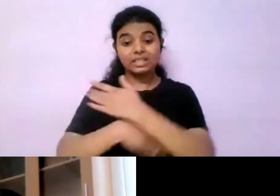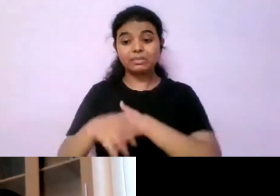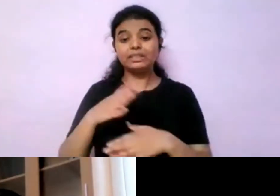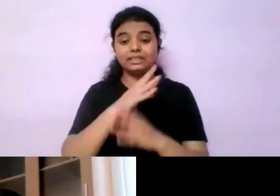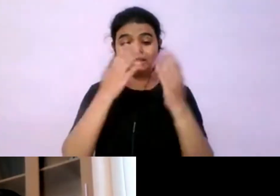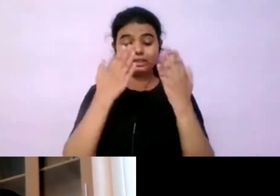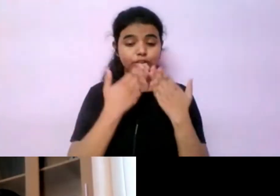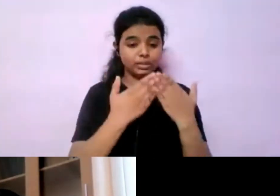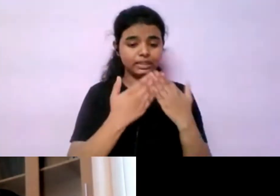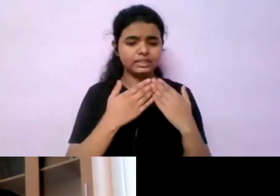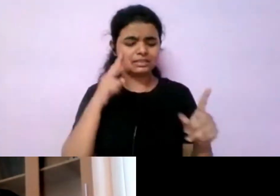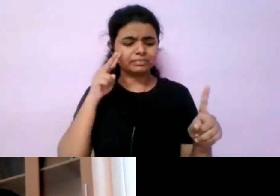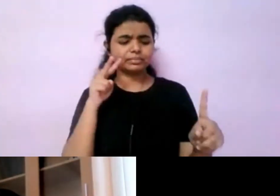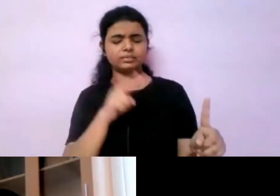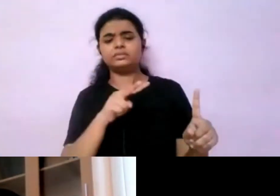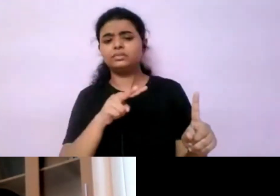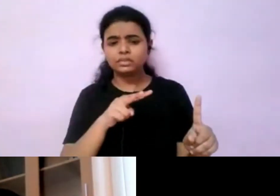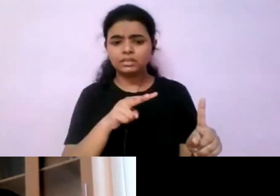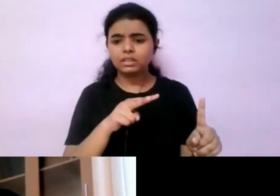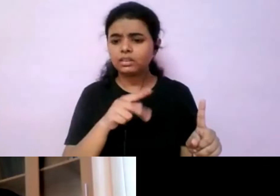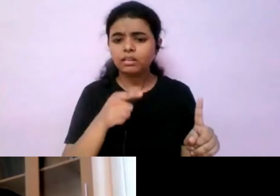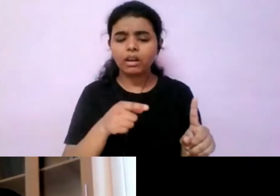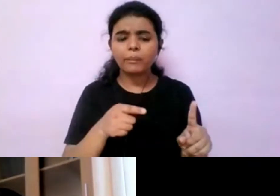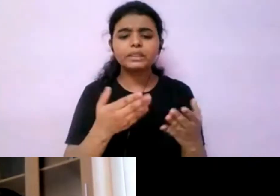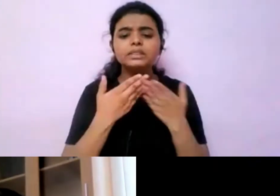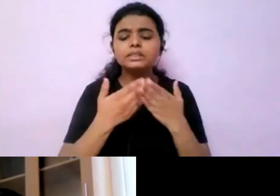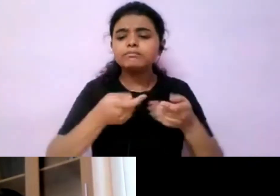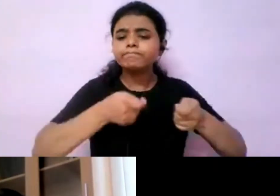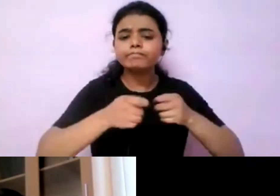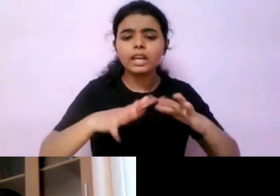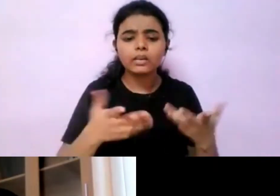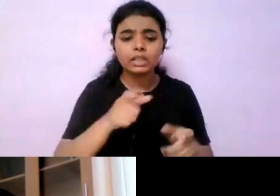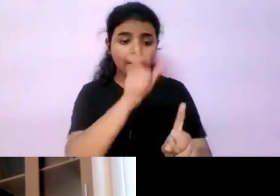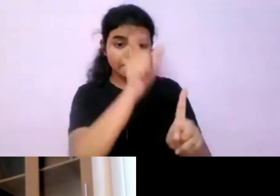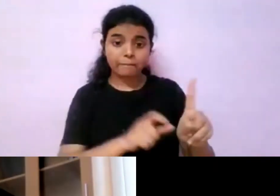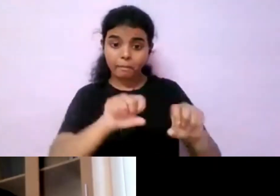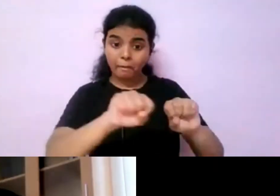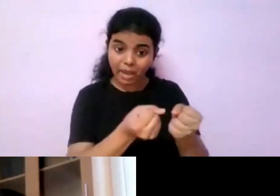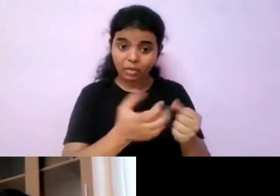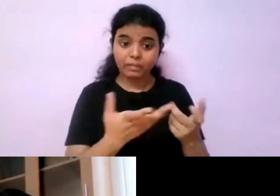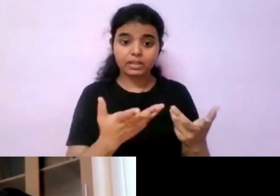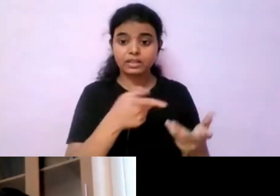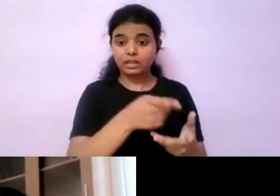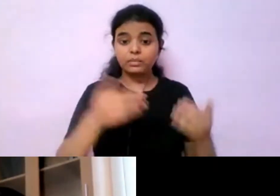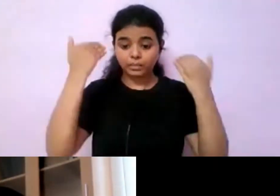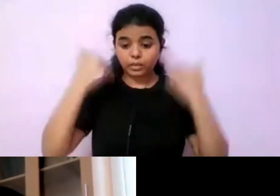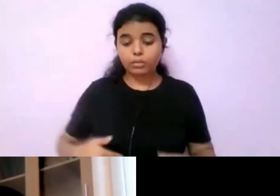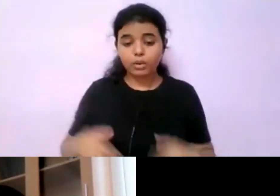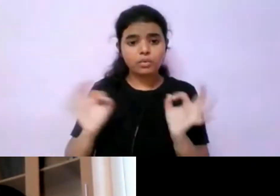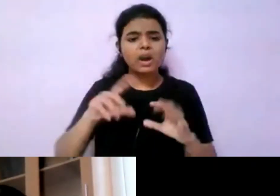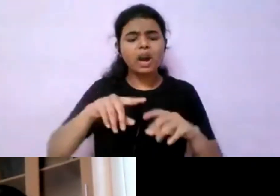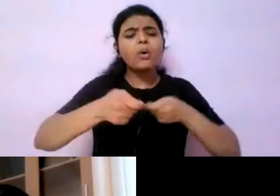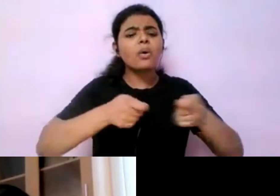studies? Impairment is not human specific. How do we deal with impairments in non-humans? I